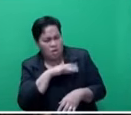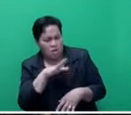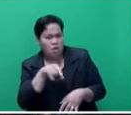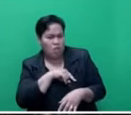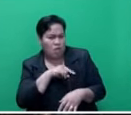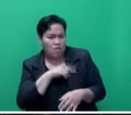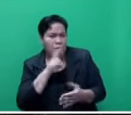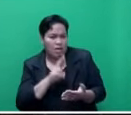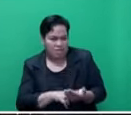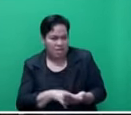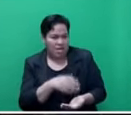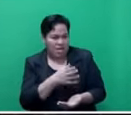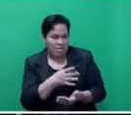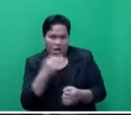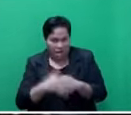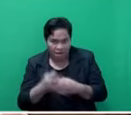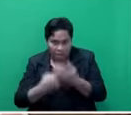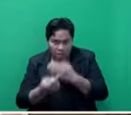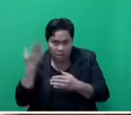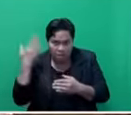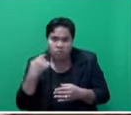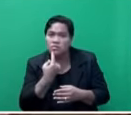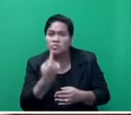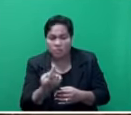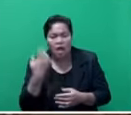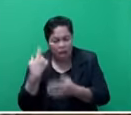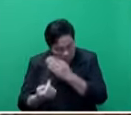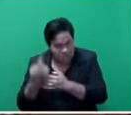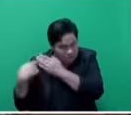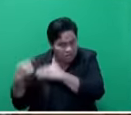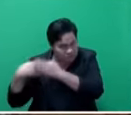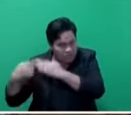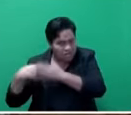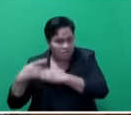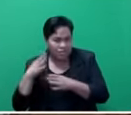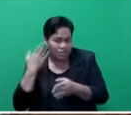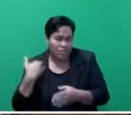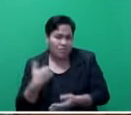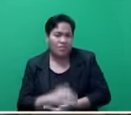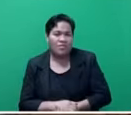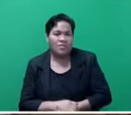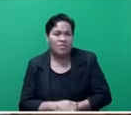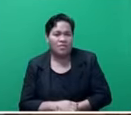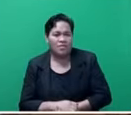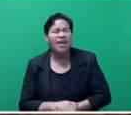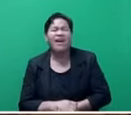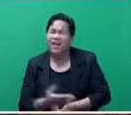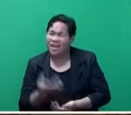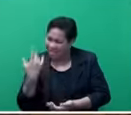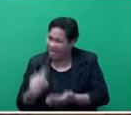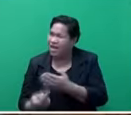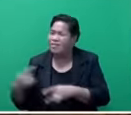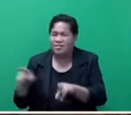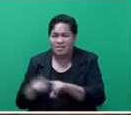reports, as if it's something that's never happened before. As if it's something that's never happened before. These things have happened in